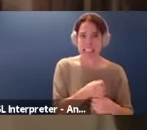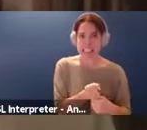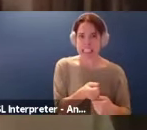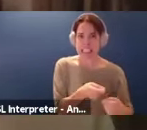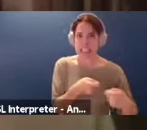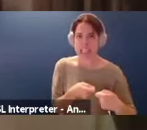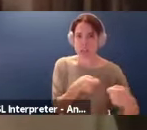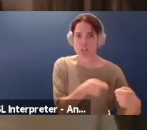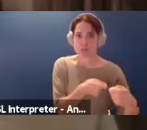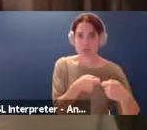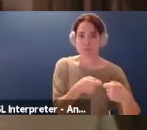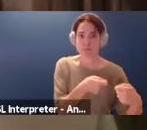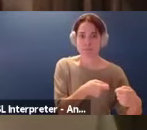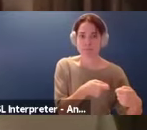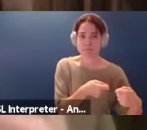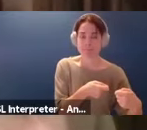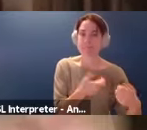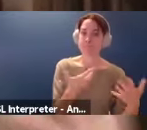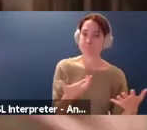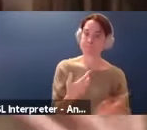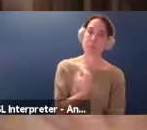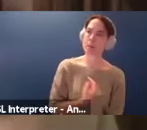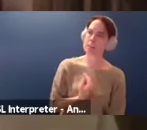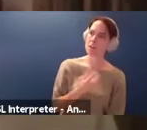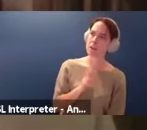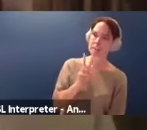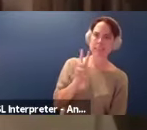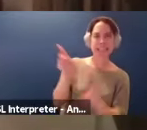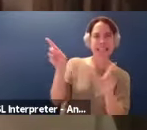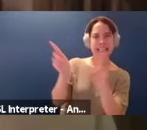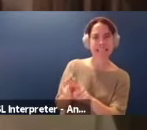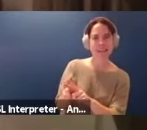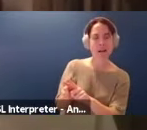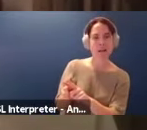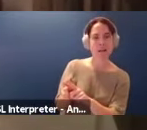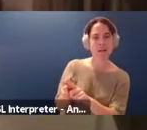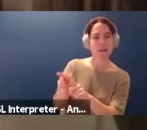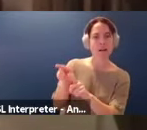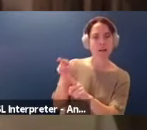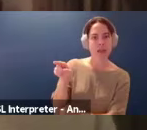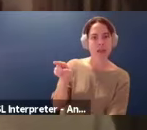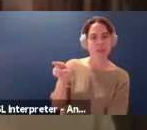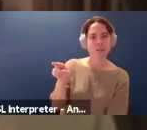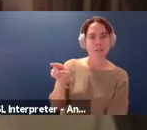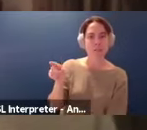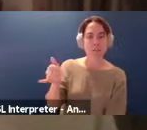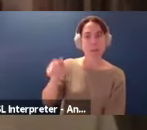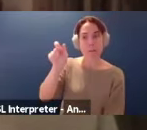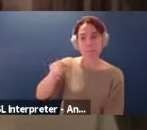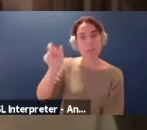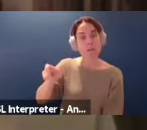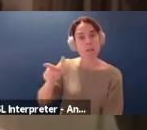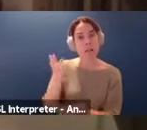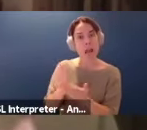strongly in india is that those who are in the privileged position are in in a subliminal and often not so